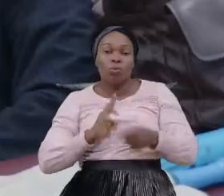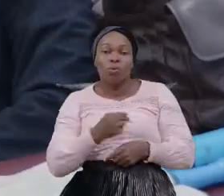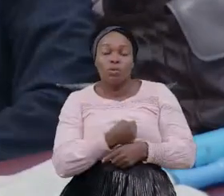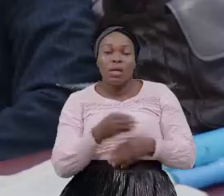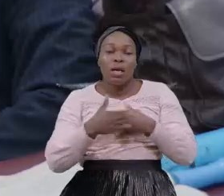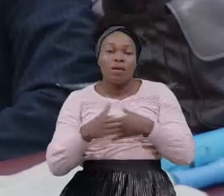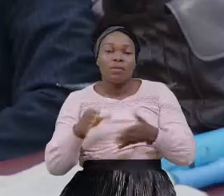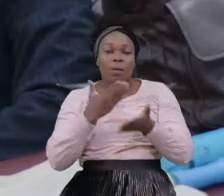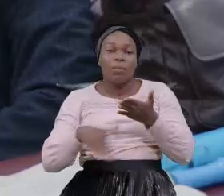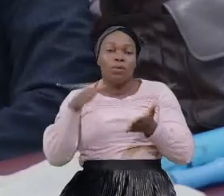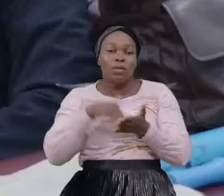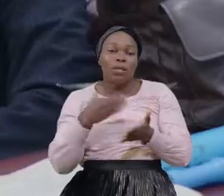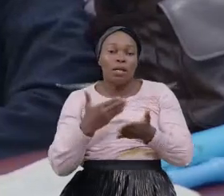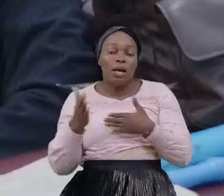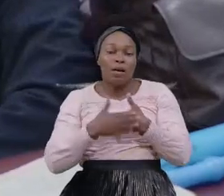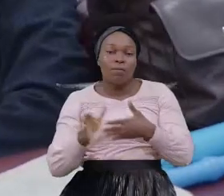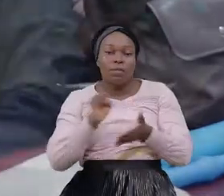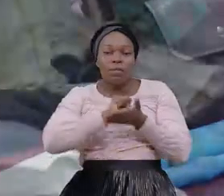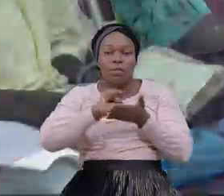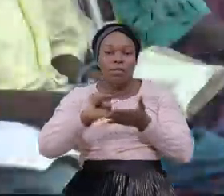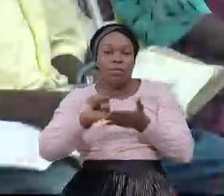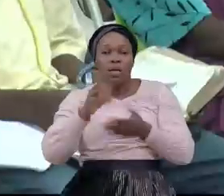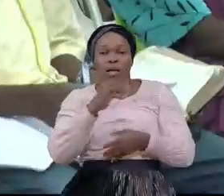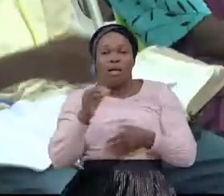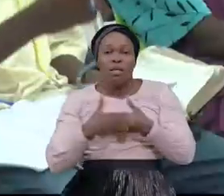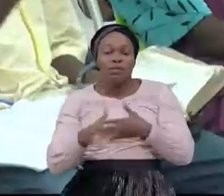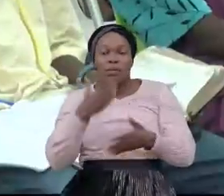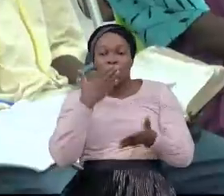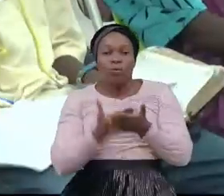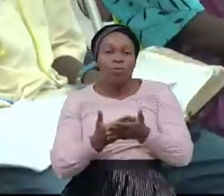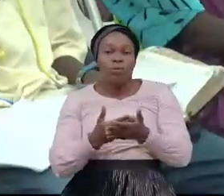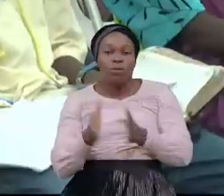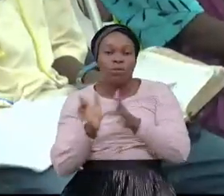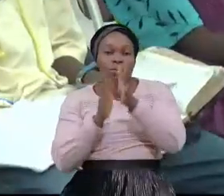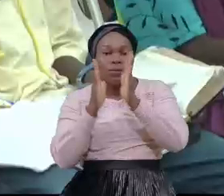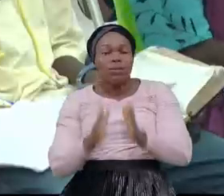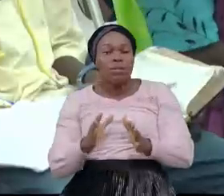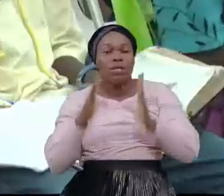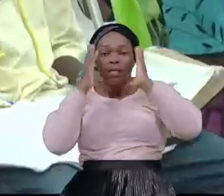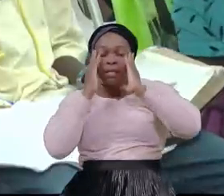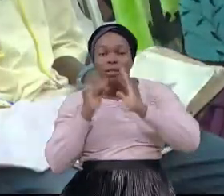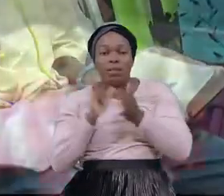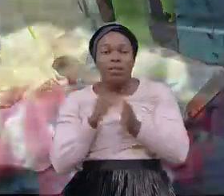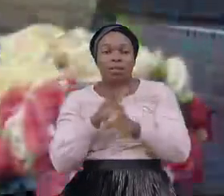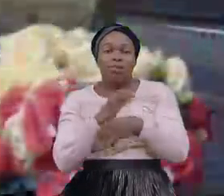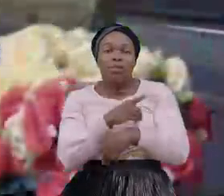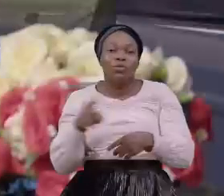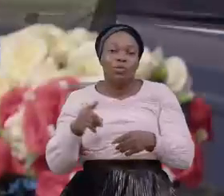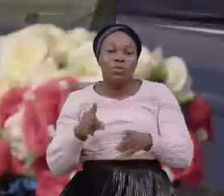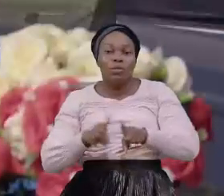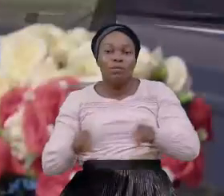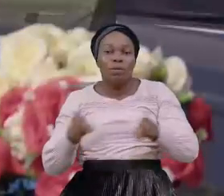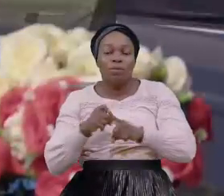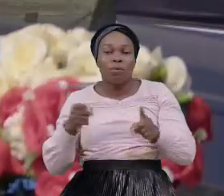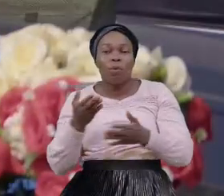you have good Christian experiences that makes you different from all the people around